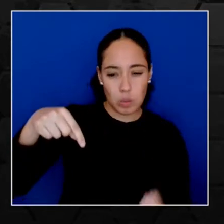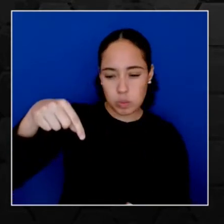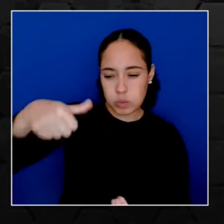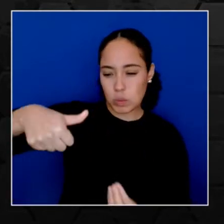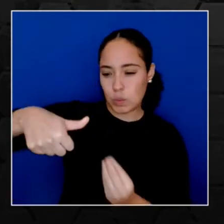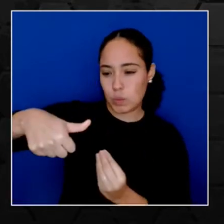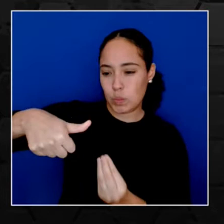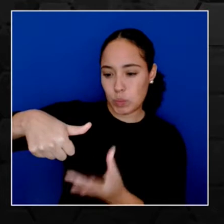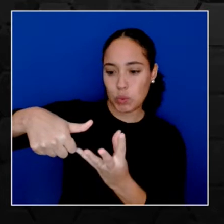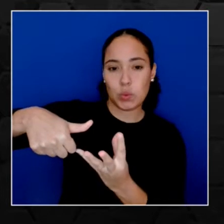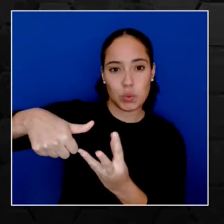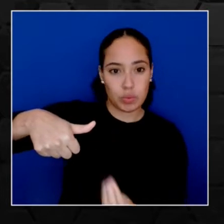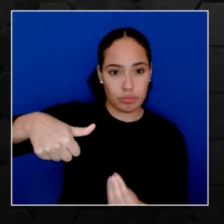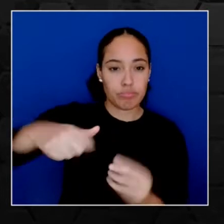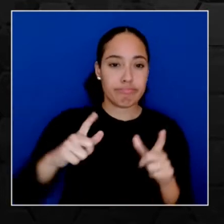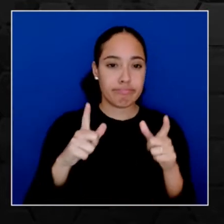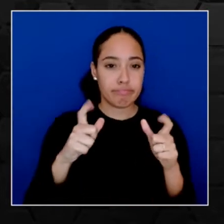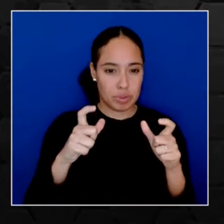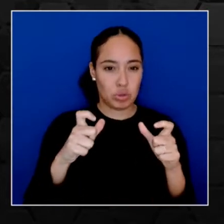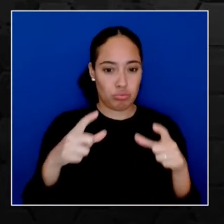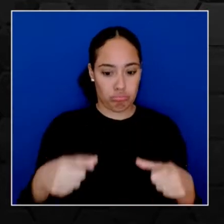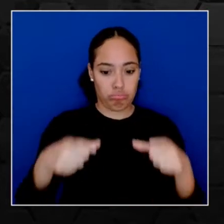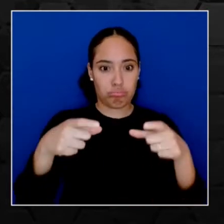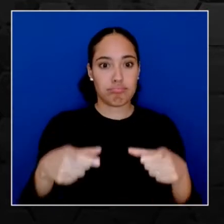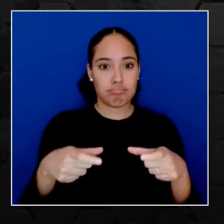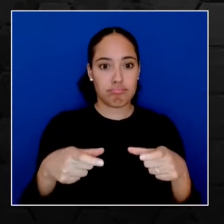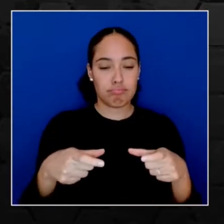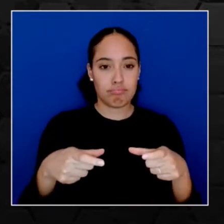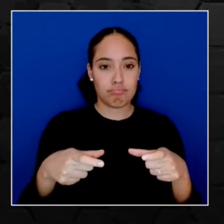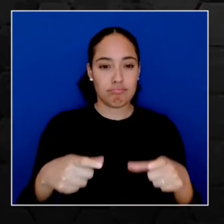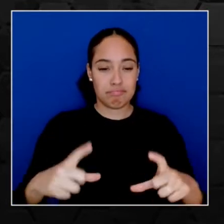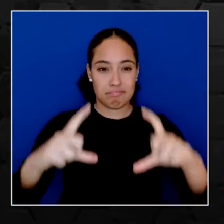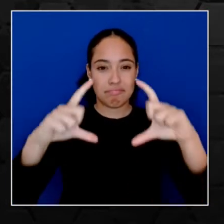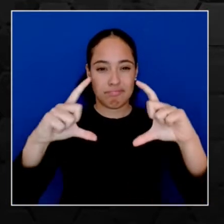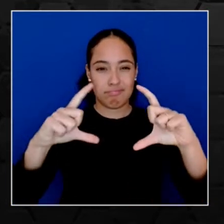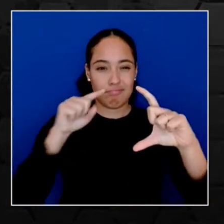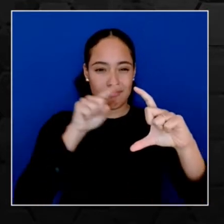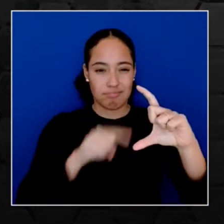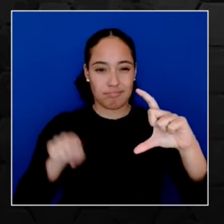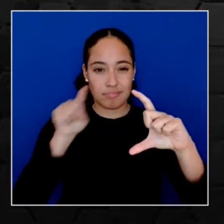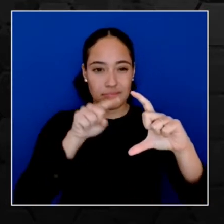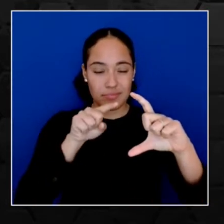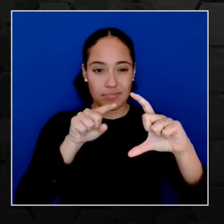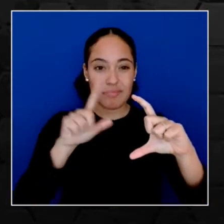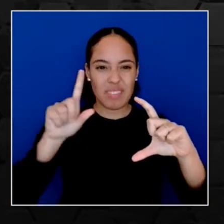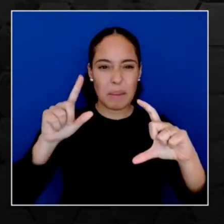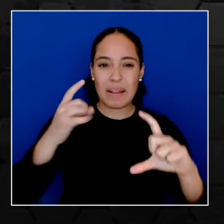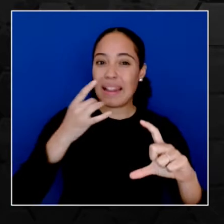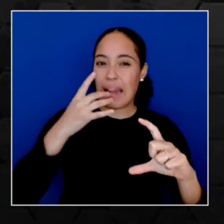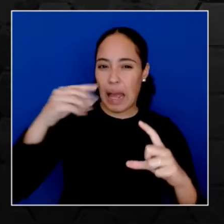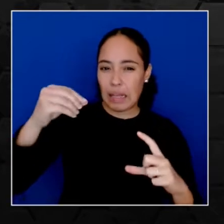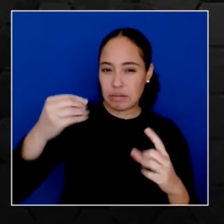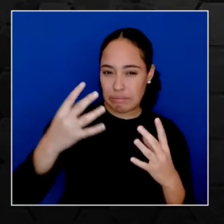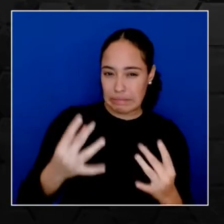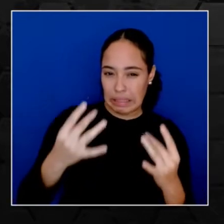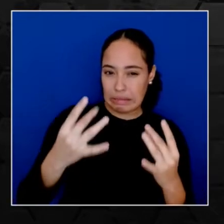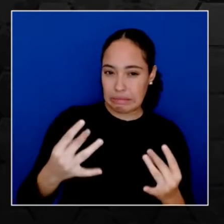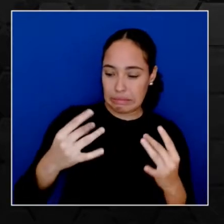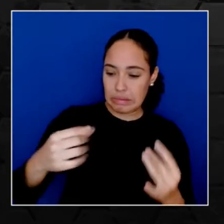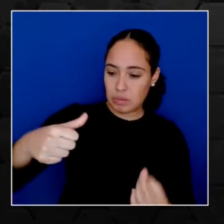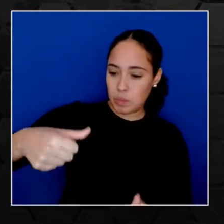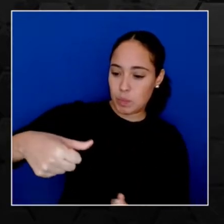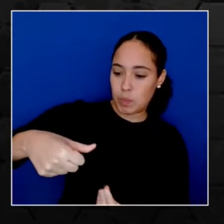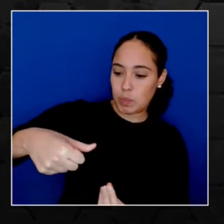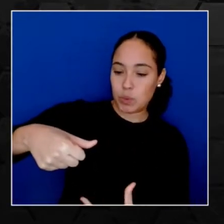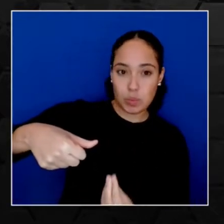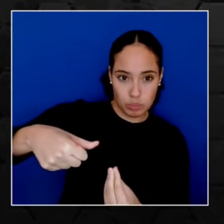taking a digital photo of it. And this is a light sensitive microchip. So the digital image which you get is filled with ridges, a rise